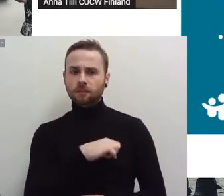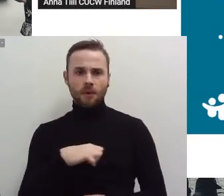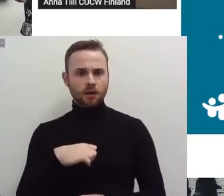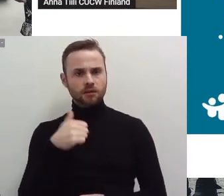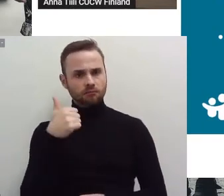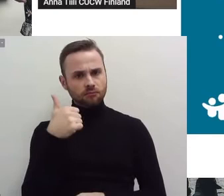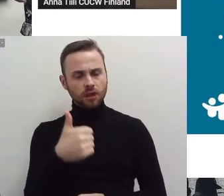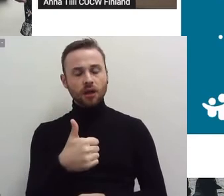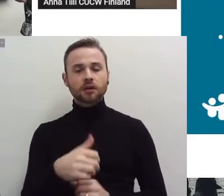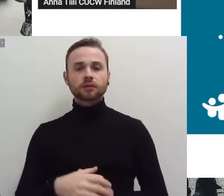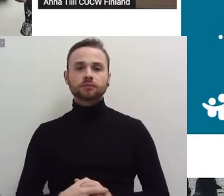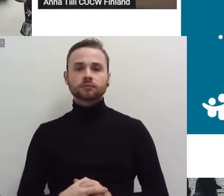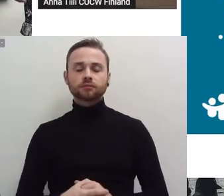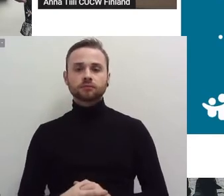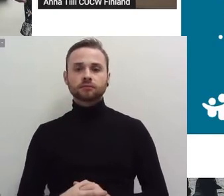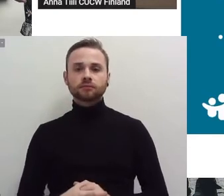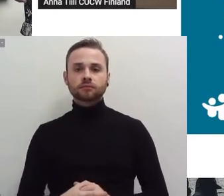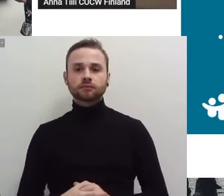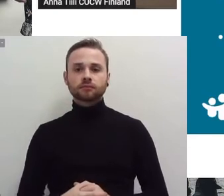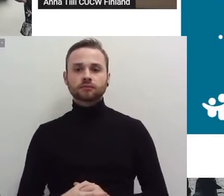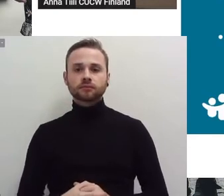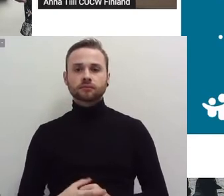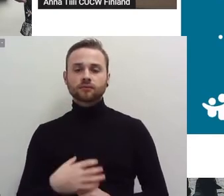all over in the Finnish society.